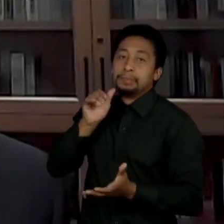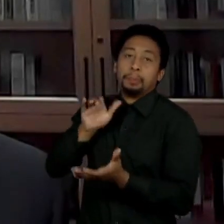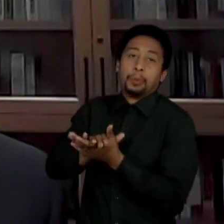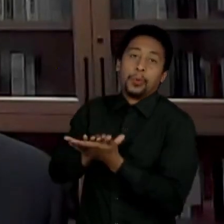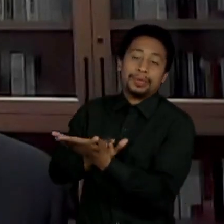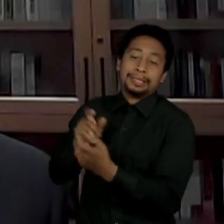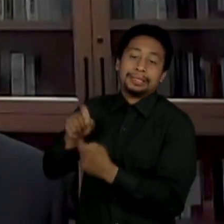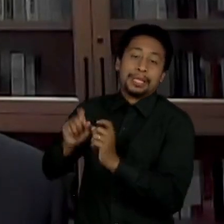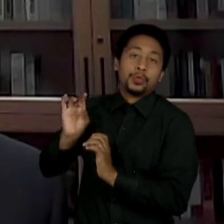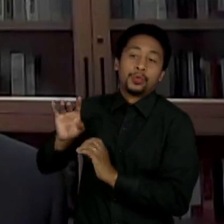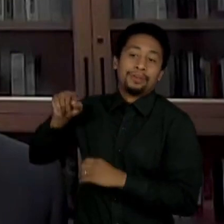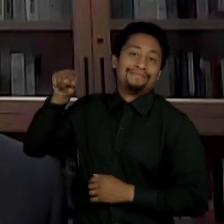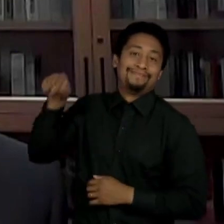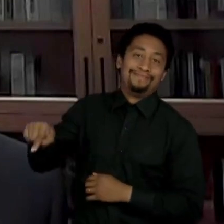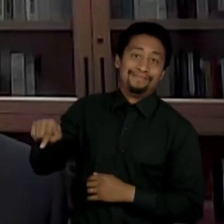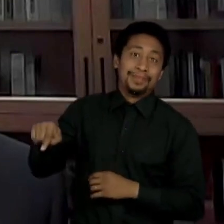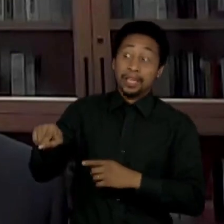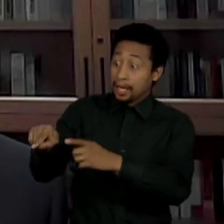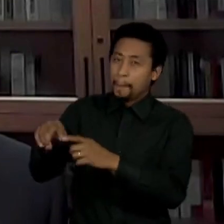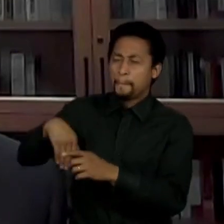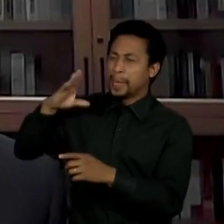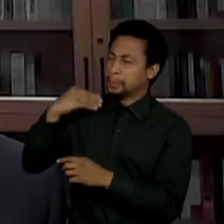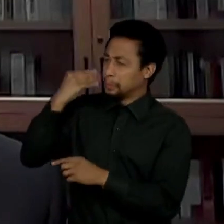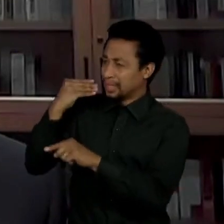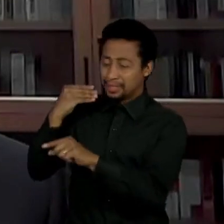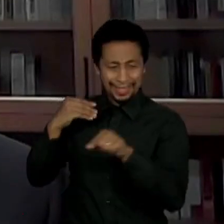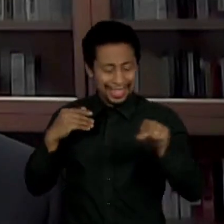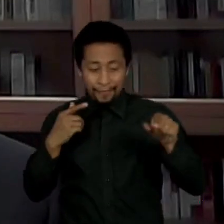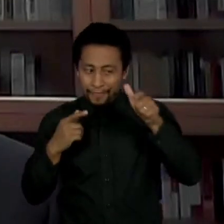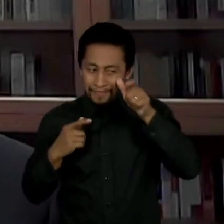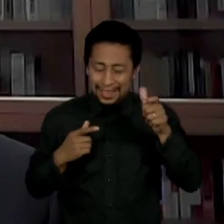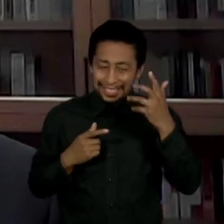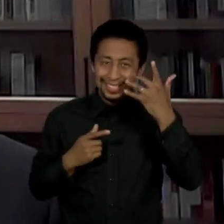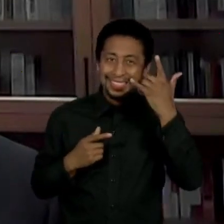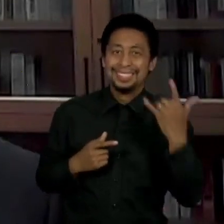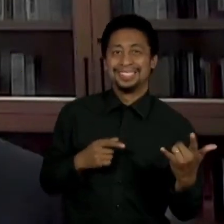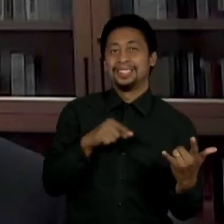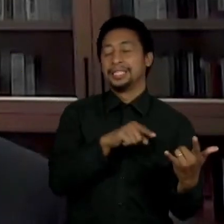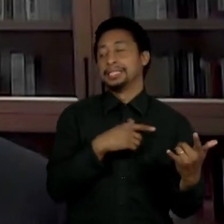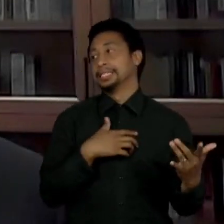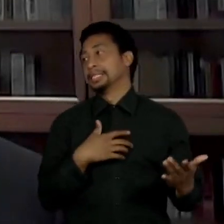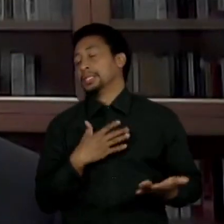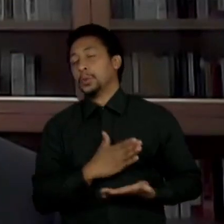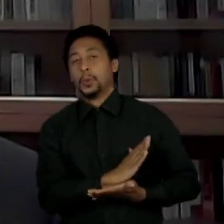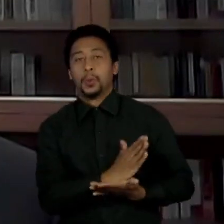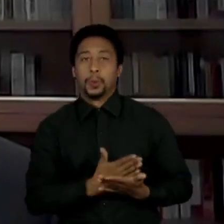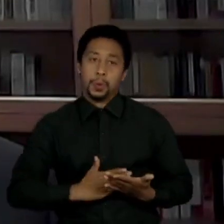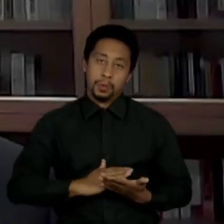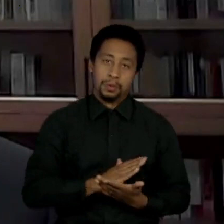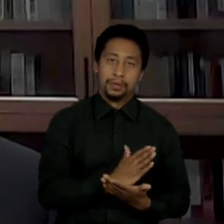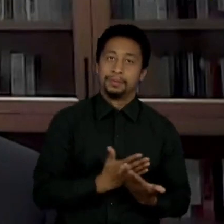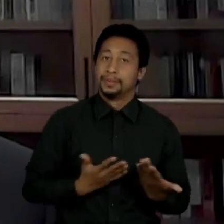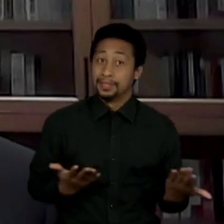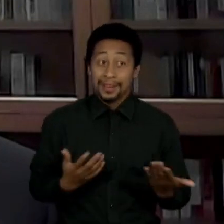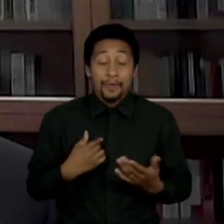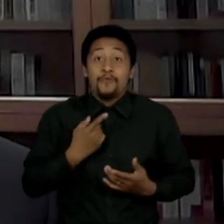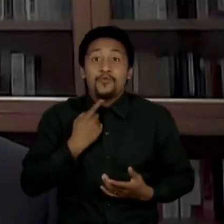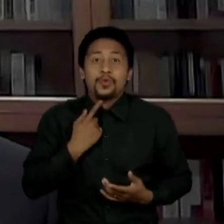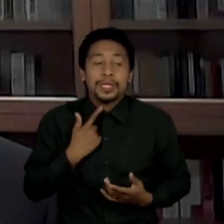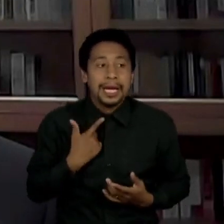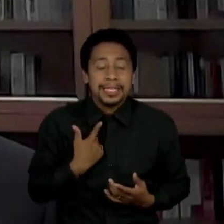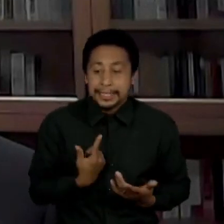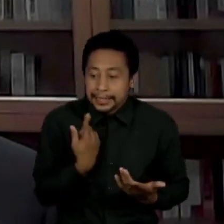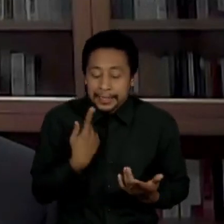more experienced, and this just bothers Russ. And he's fixed on, if only I could have